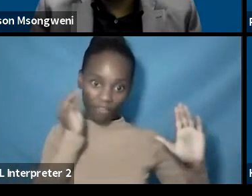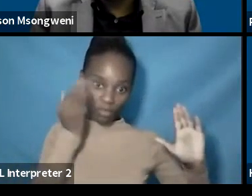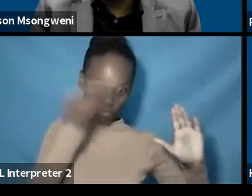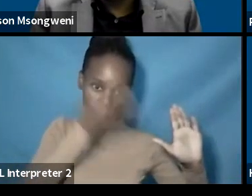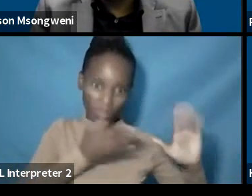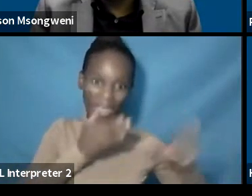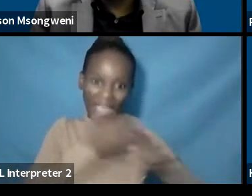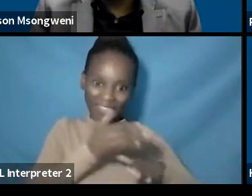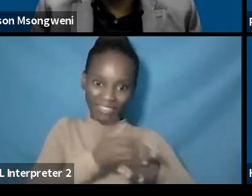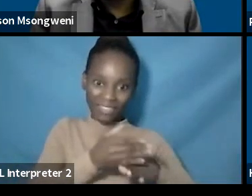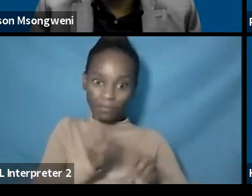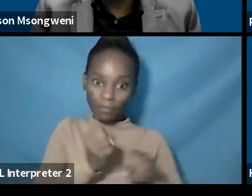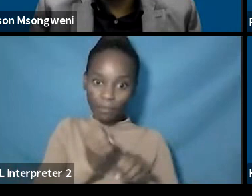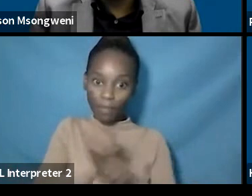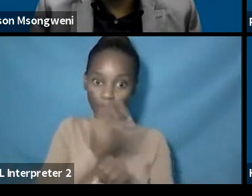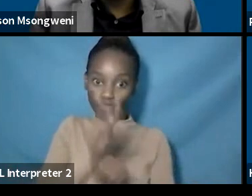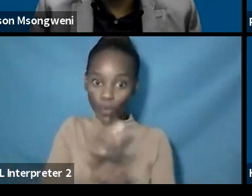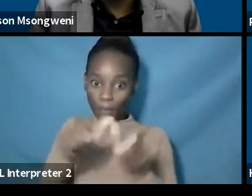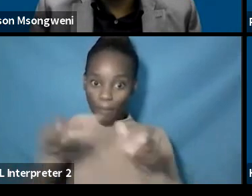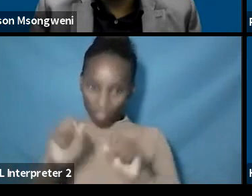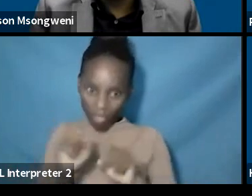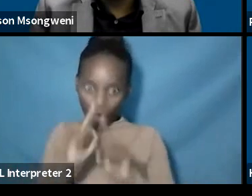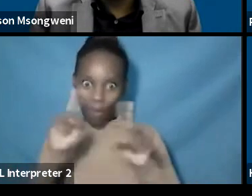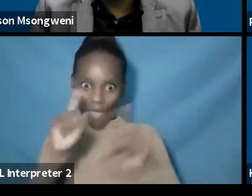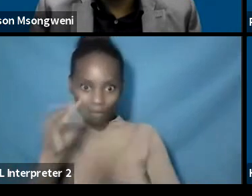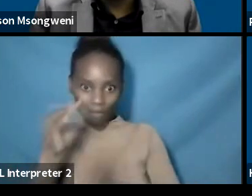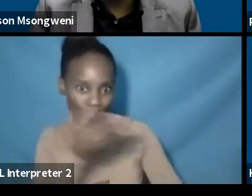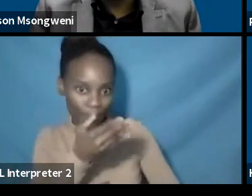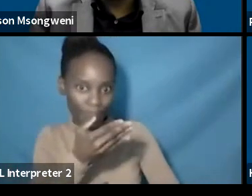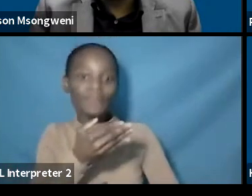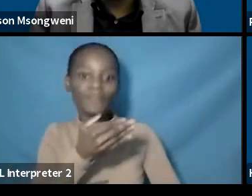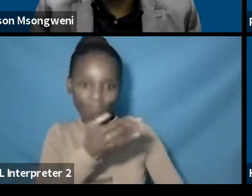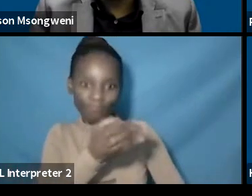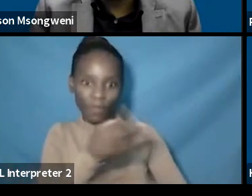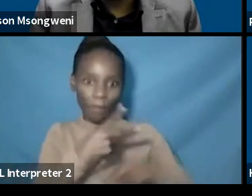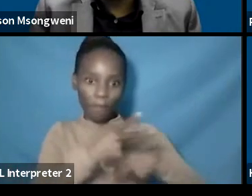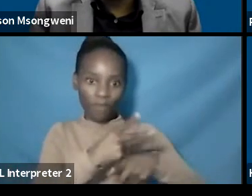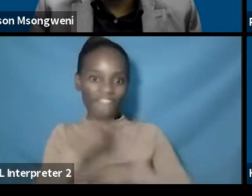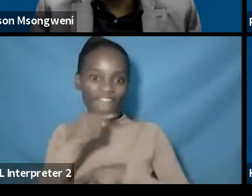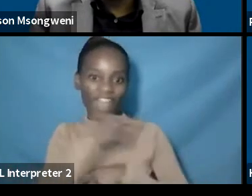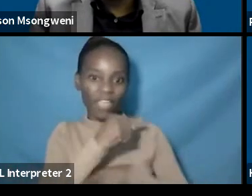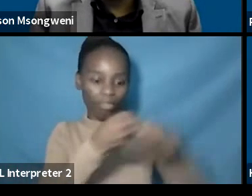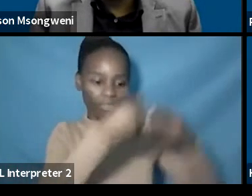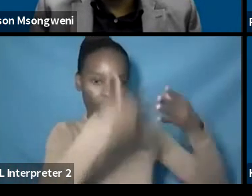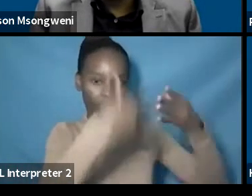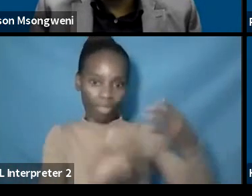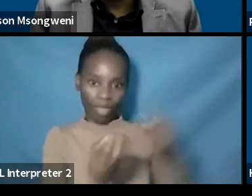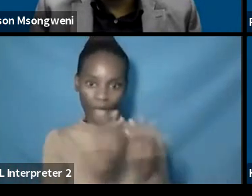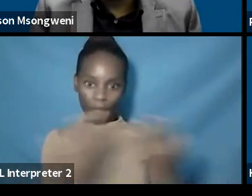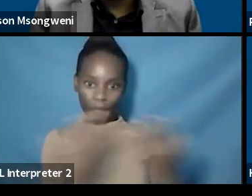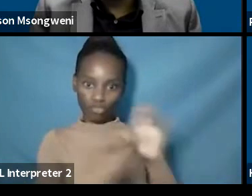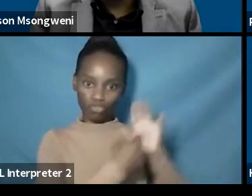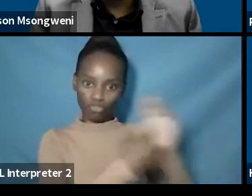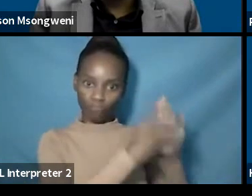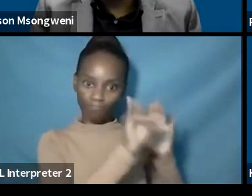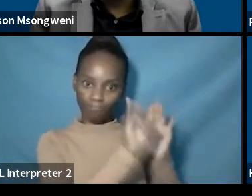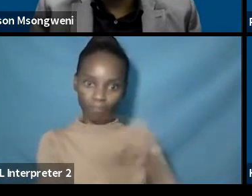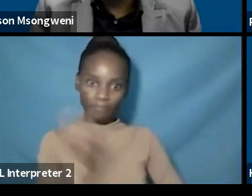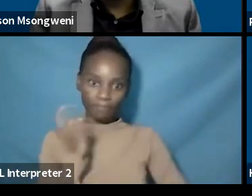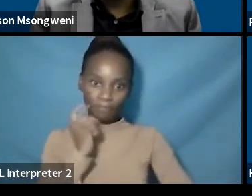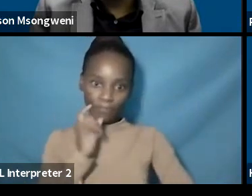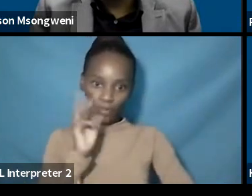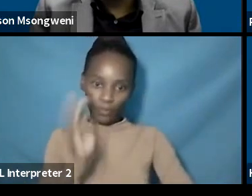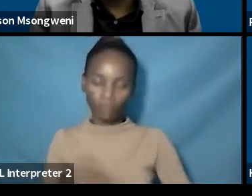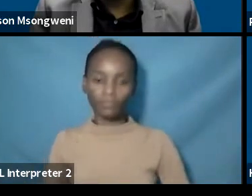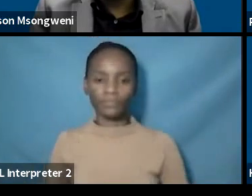most common counterfeit goods that we've come across. Thank you. Thank you very much. I believe that will be very